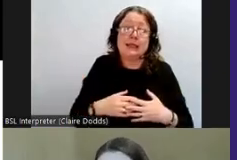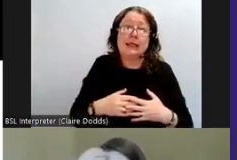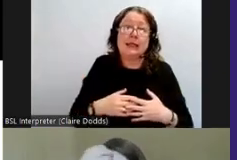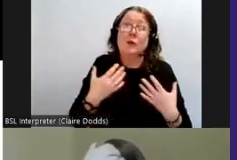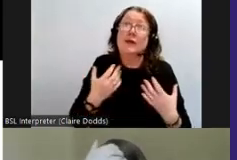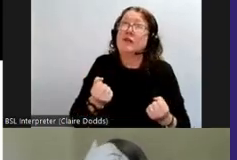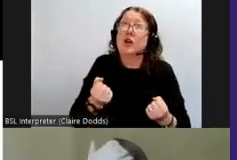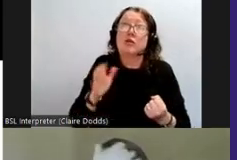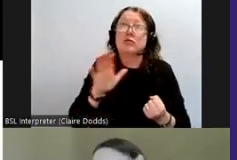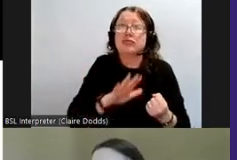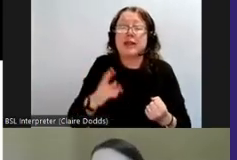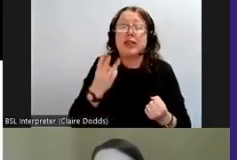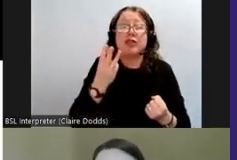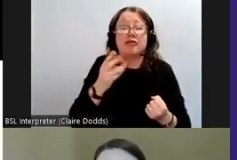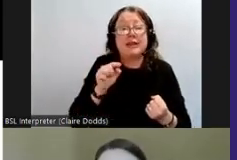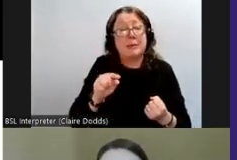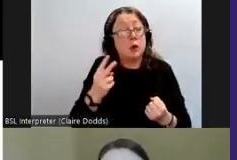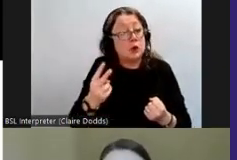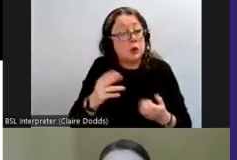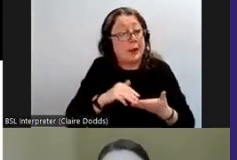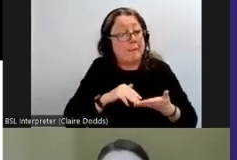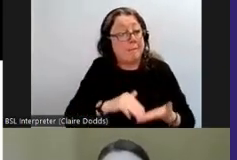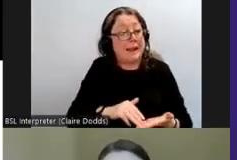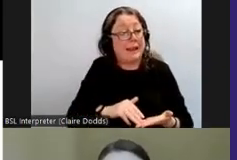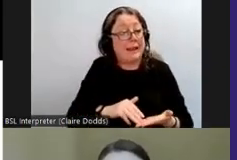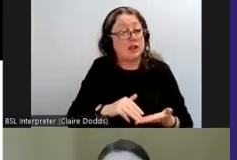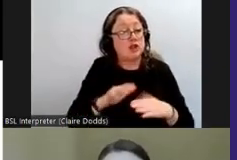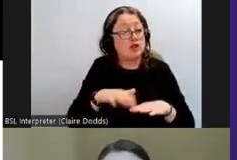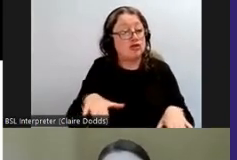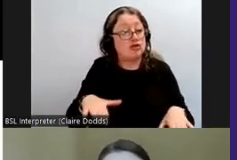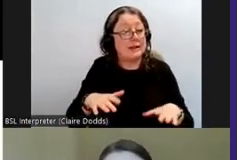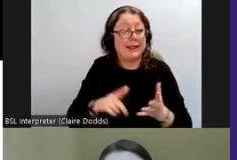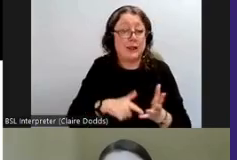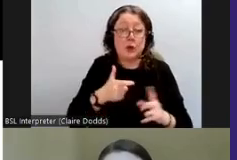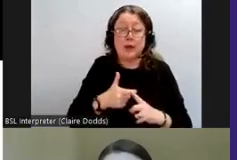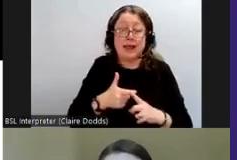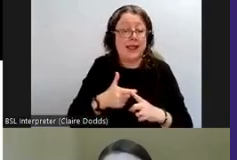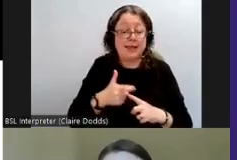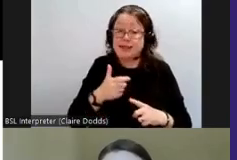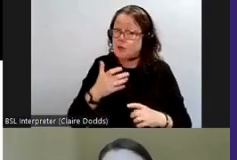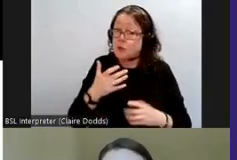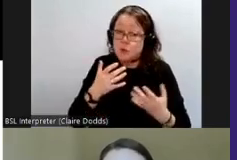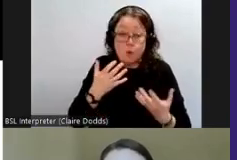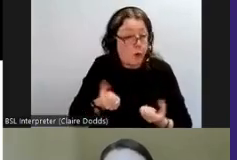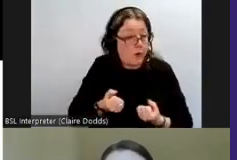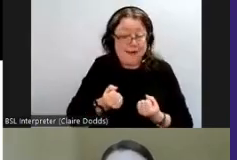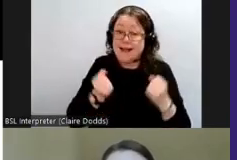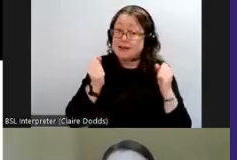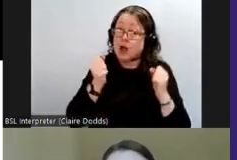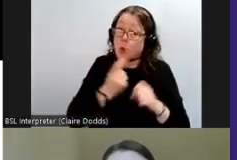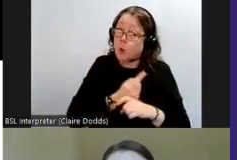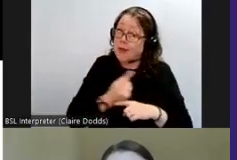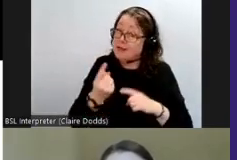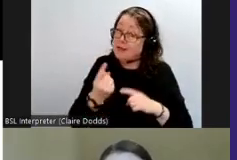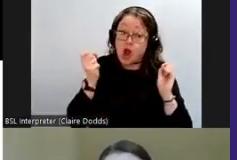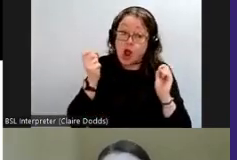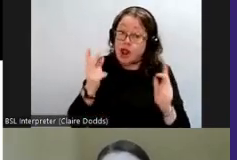million children in the UK who won't have a week-long holiday away from home in a year. So when we're thinking